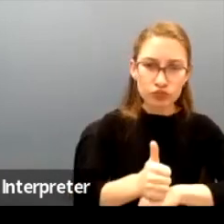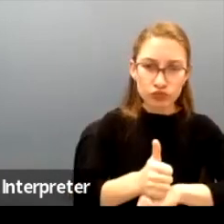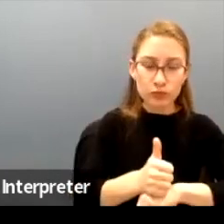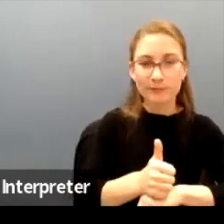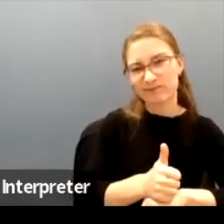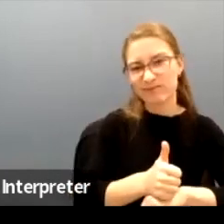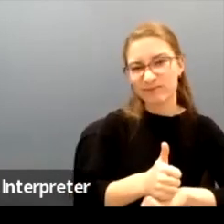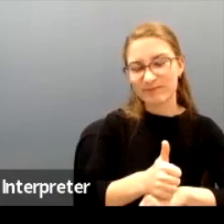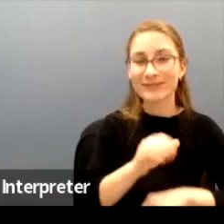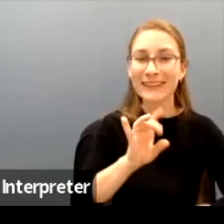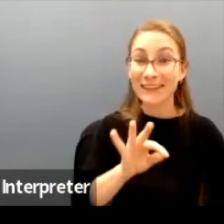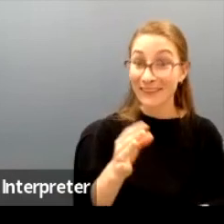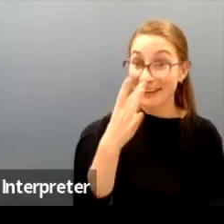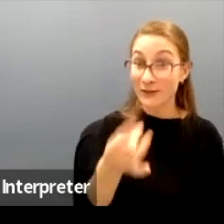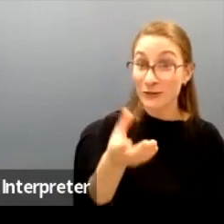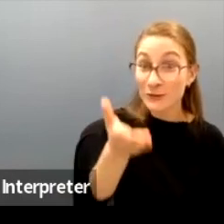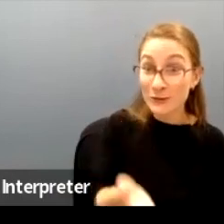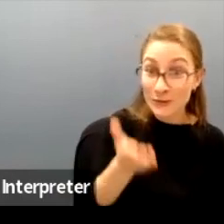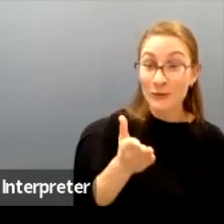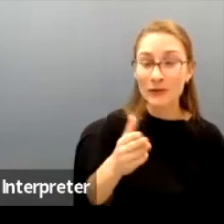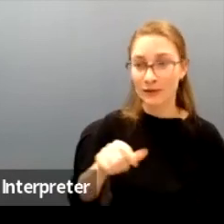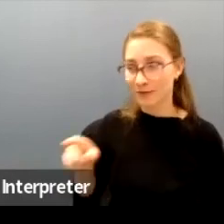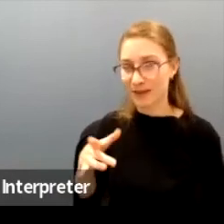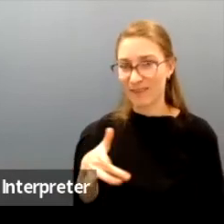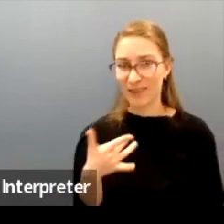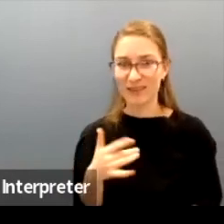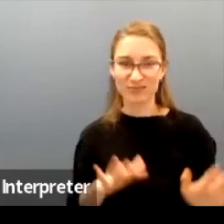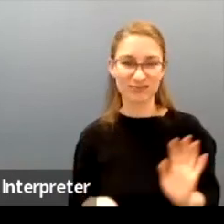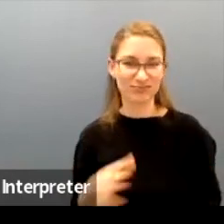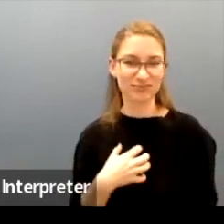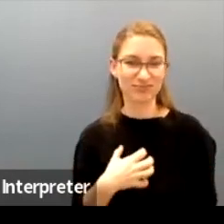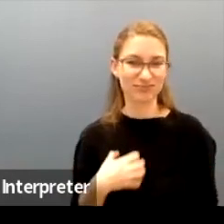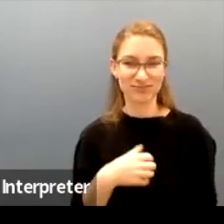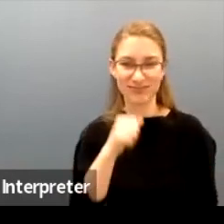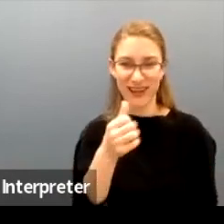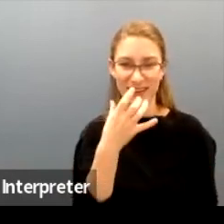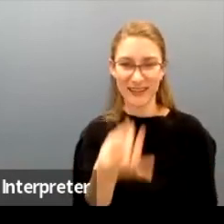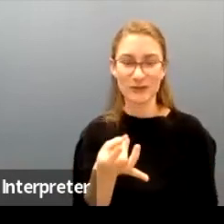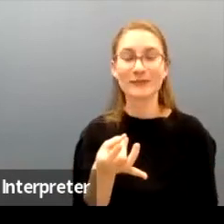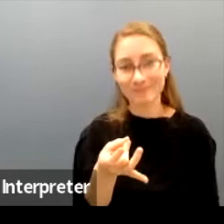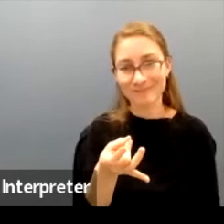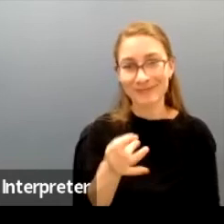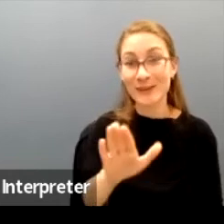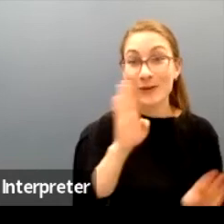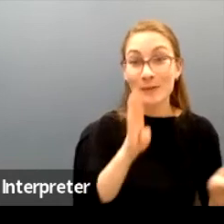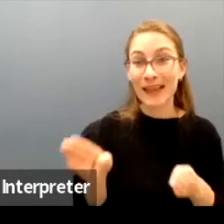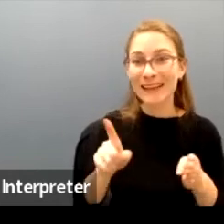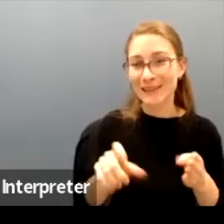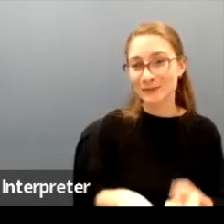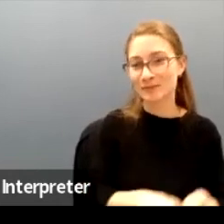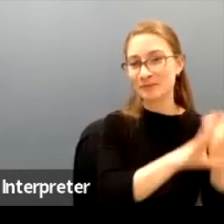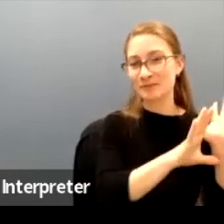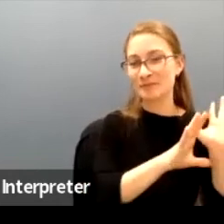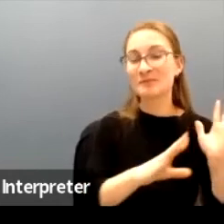if it's something that interests you but doesn't interest them, then you got to kind of throw that out the window and figure out what it is that interests them. And keep in mind, we're